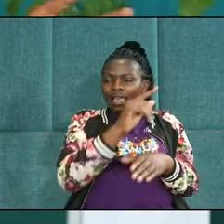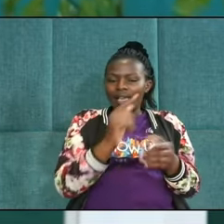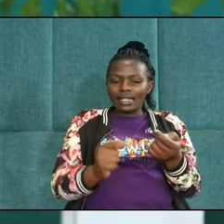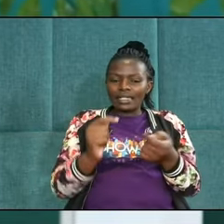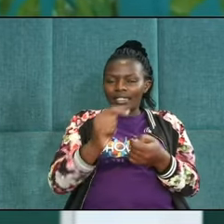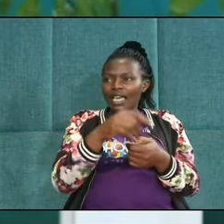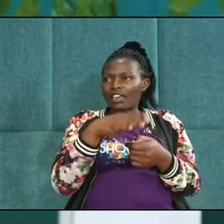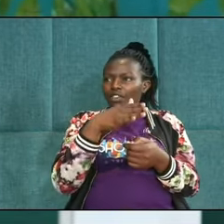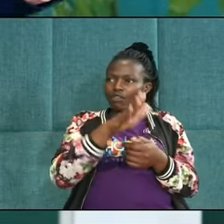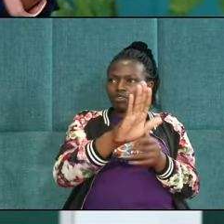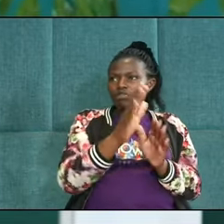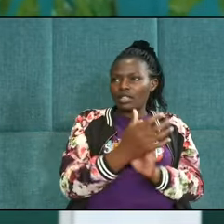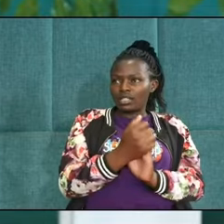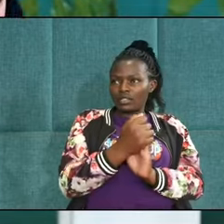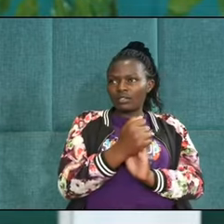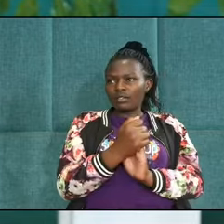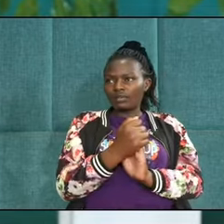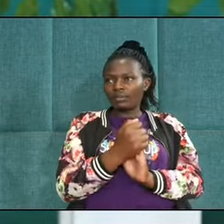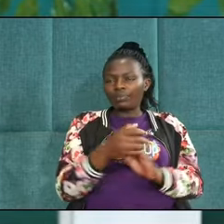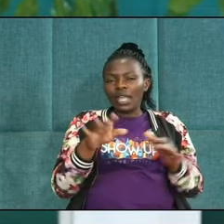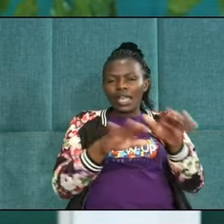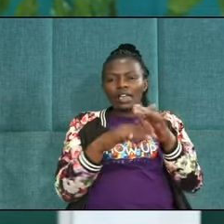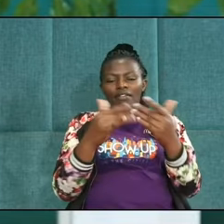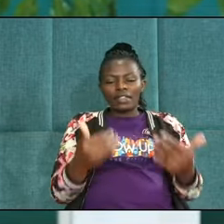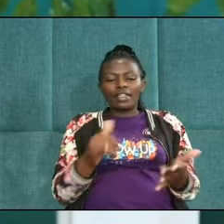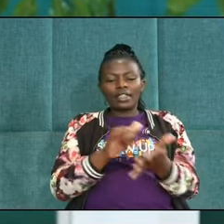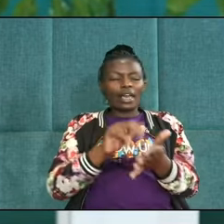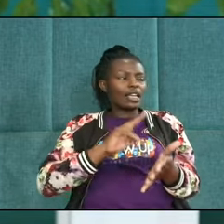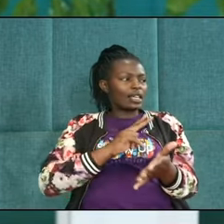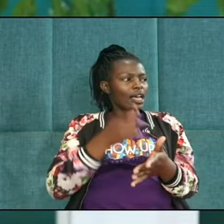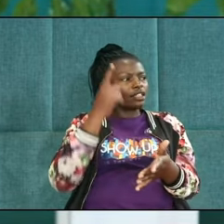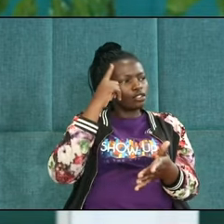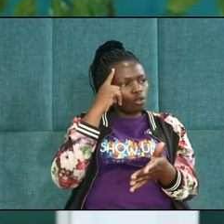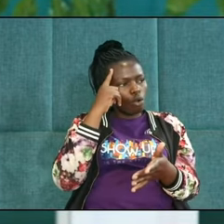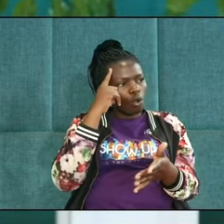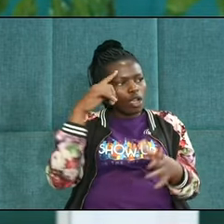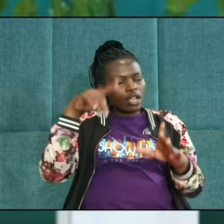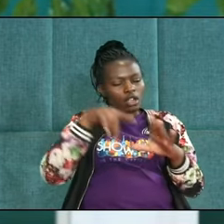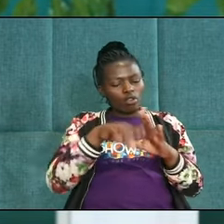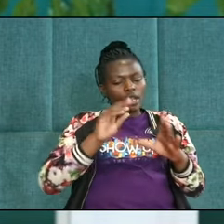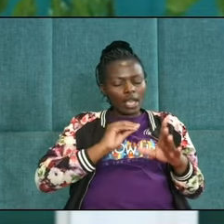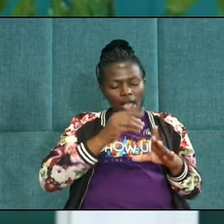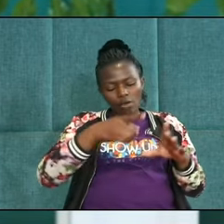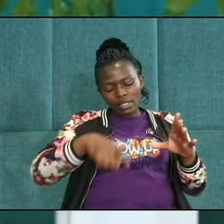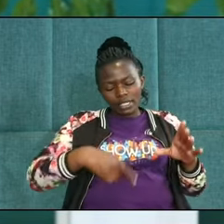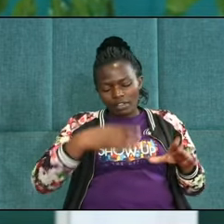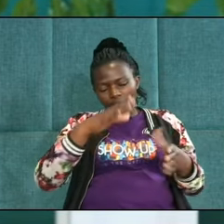a few days ago, that everything we own, including ourselves, belongs to God. So,